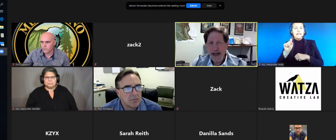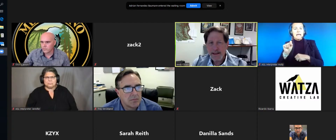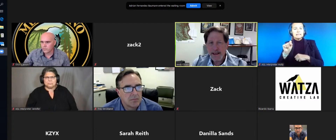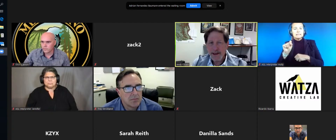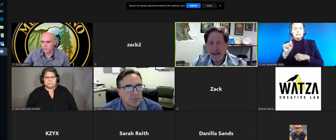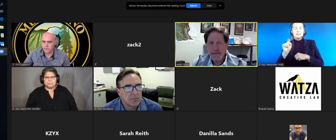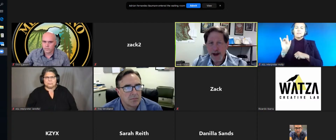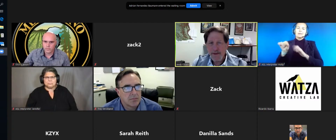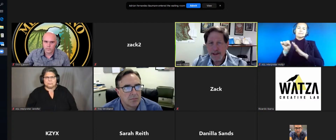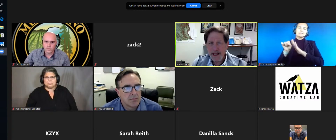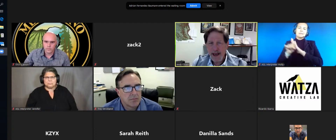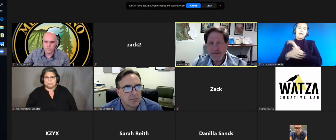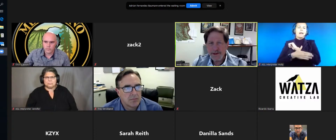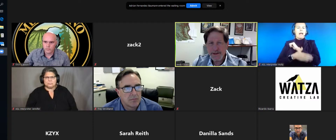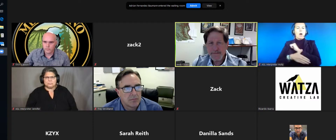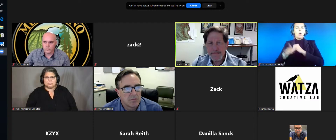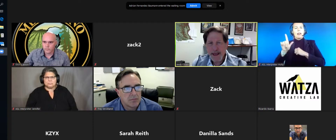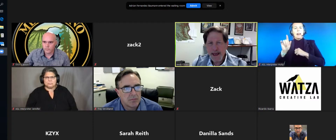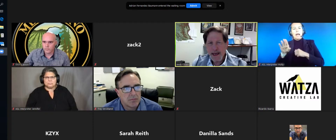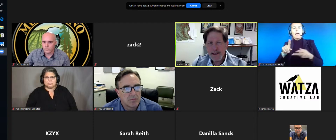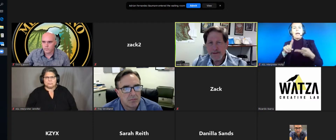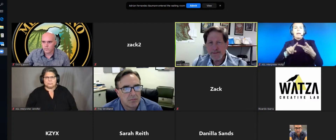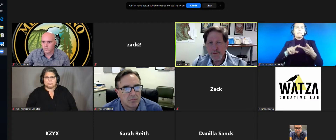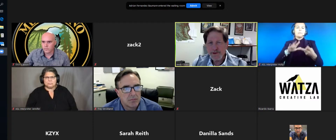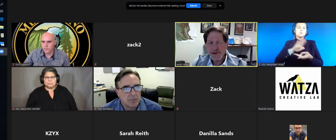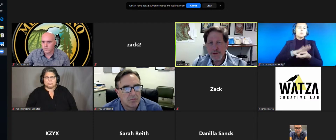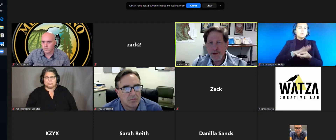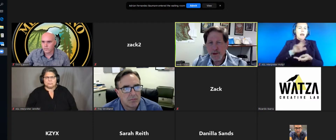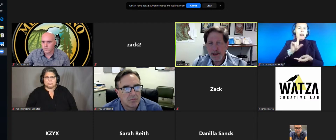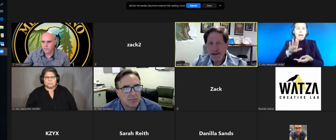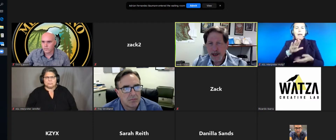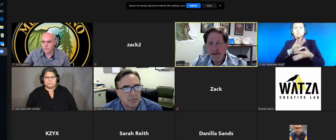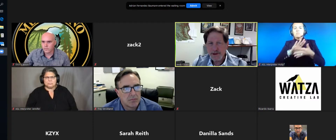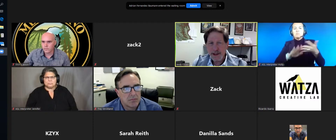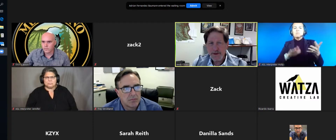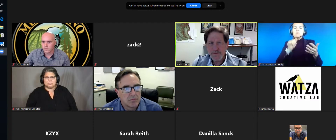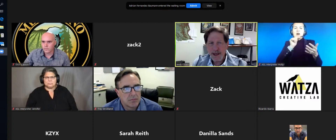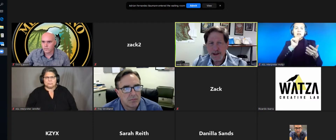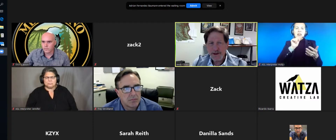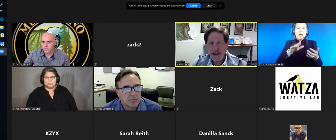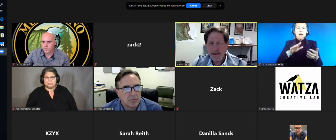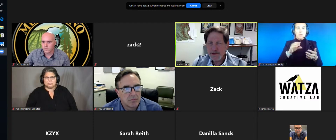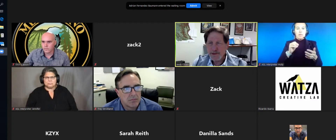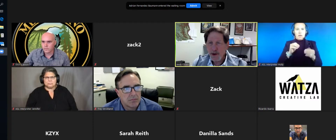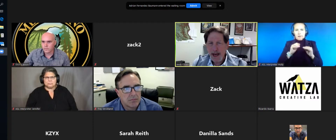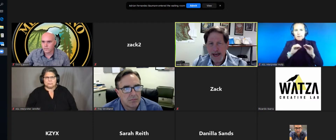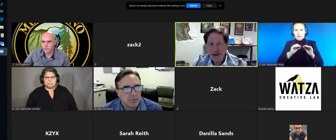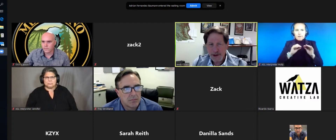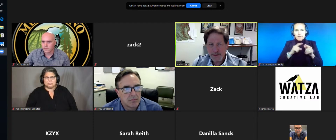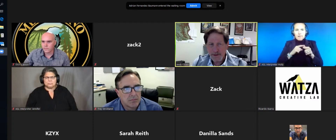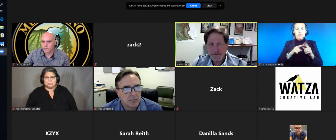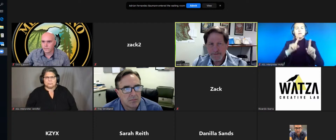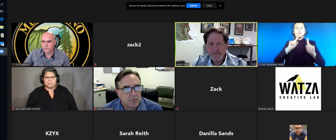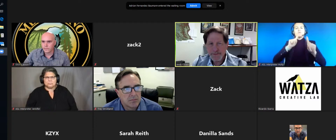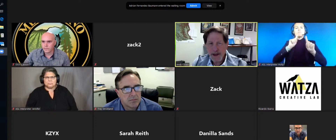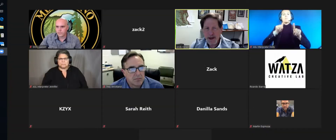labs, academic and private labs, and it improves the reporting time so the information becomes more